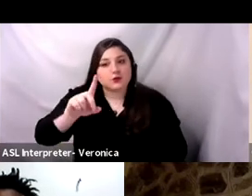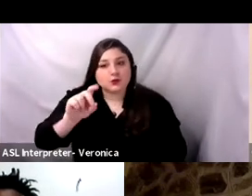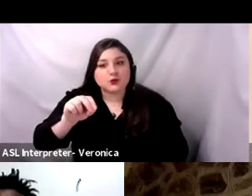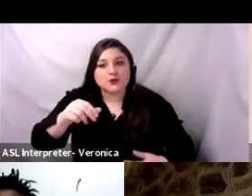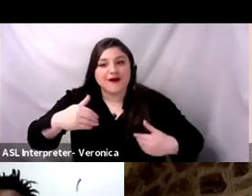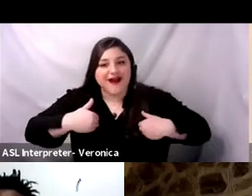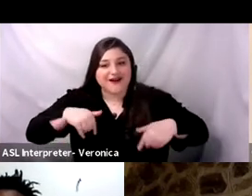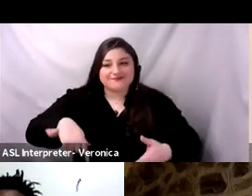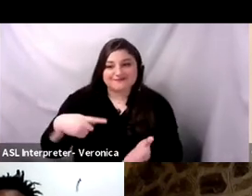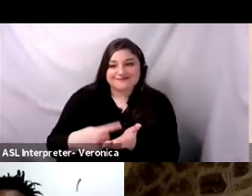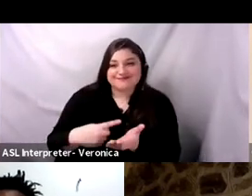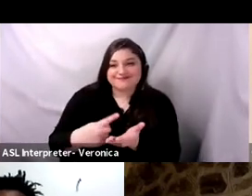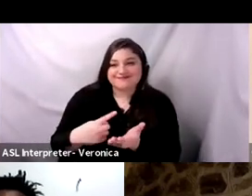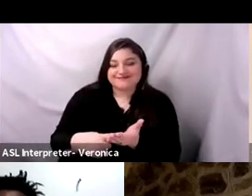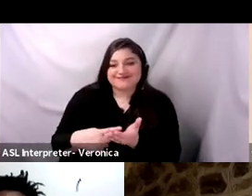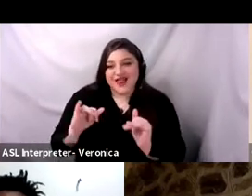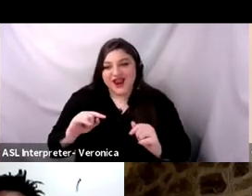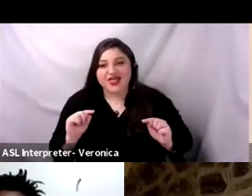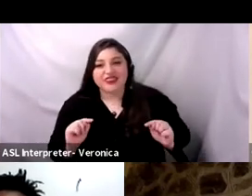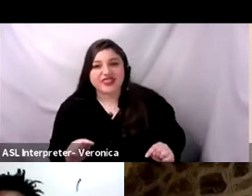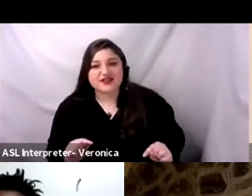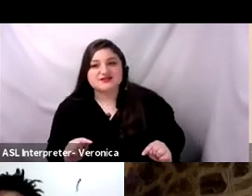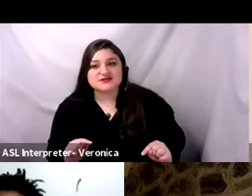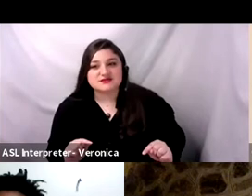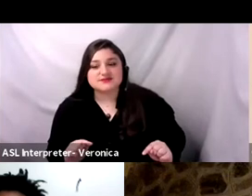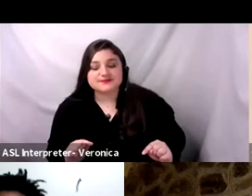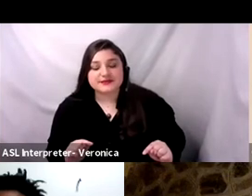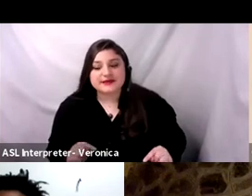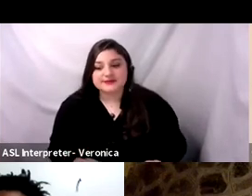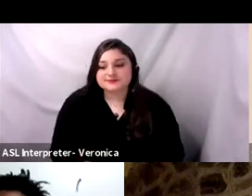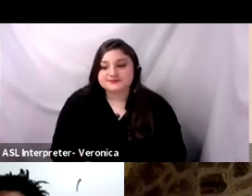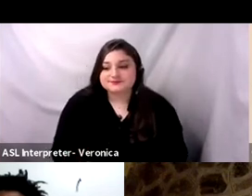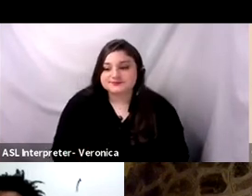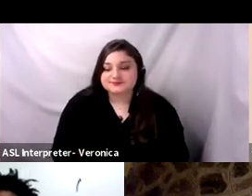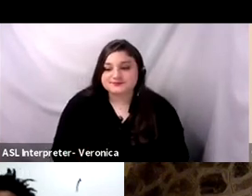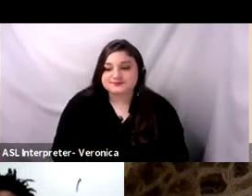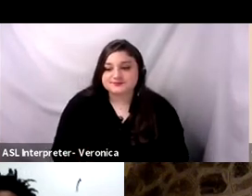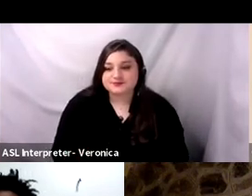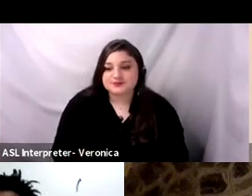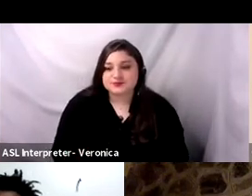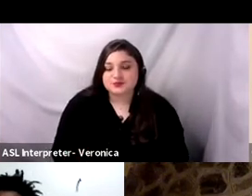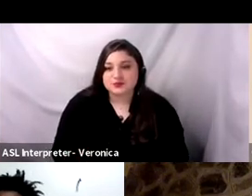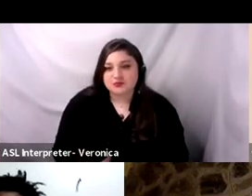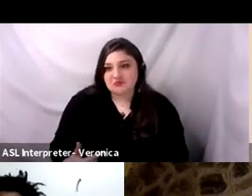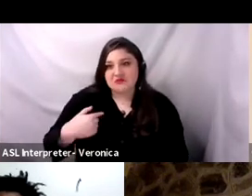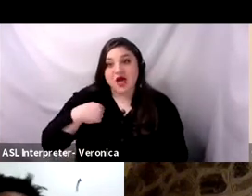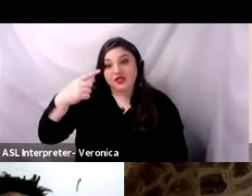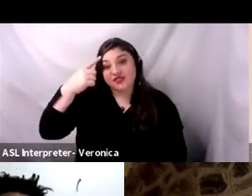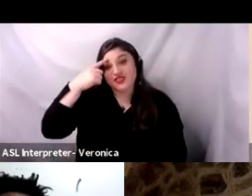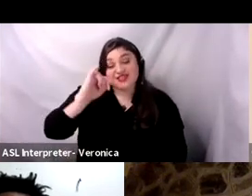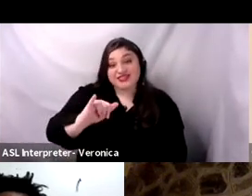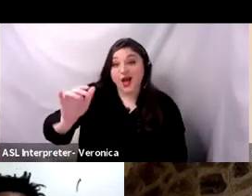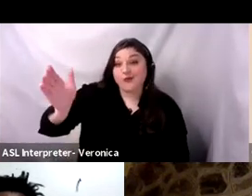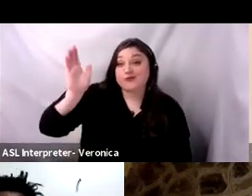me, like, this entire presentation has shown we are